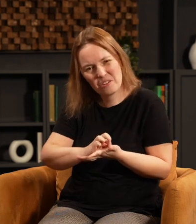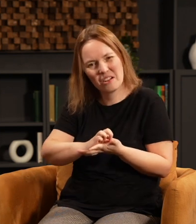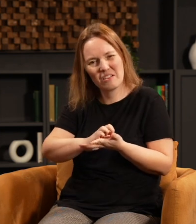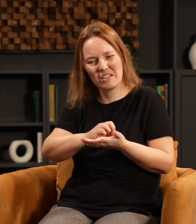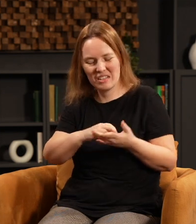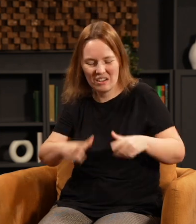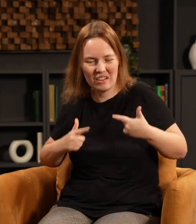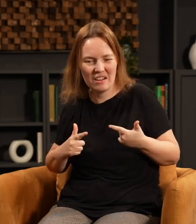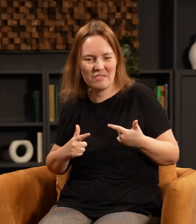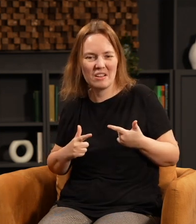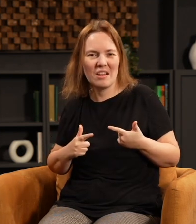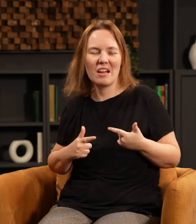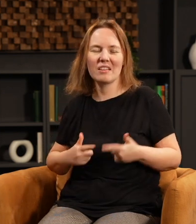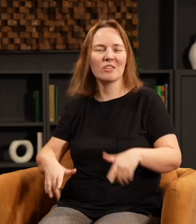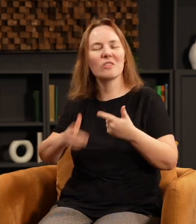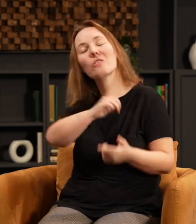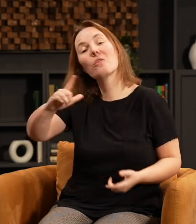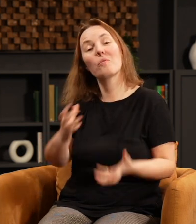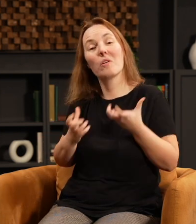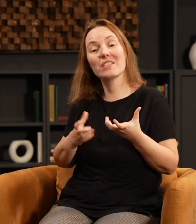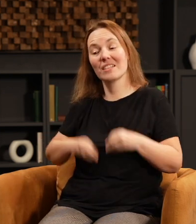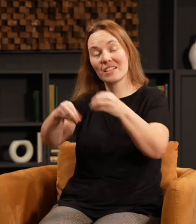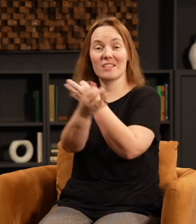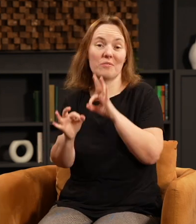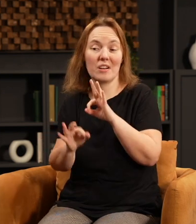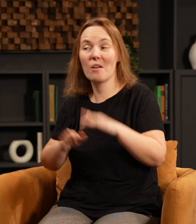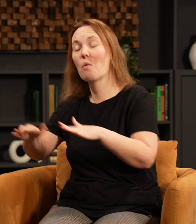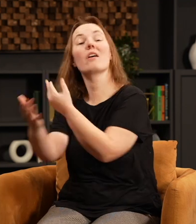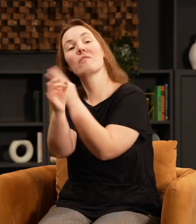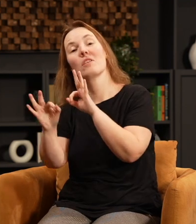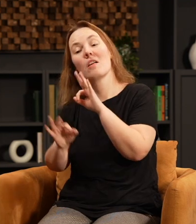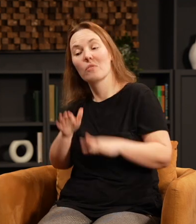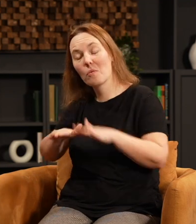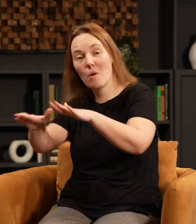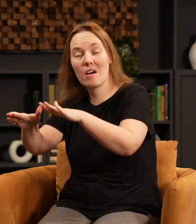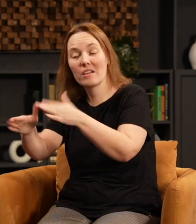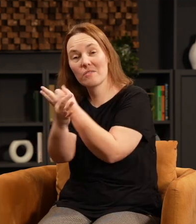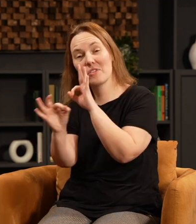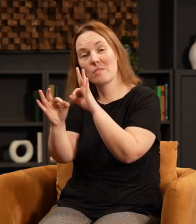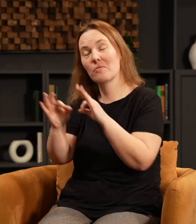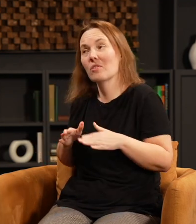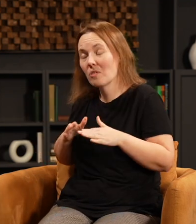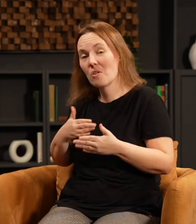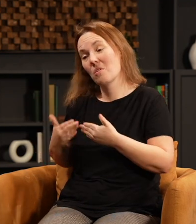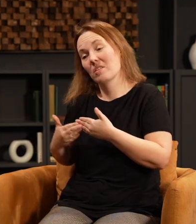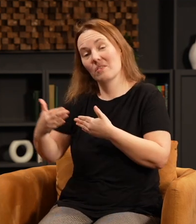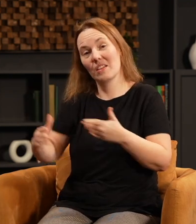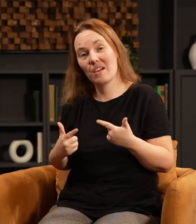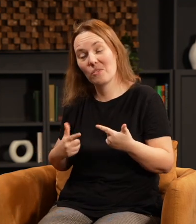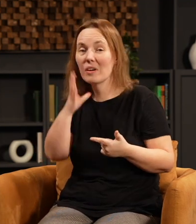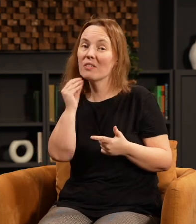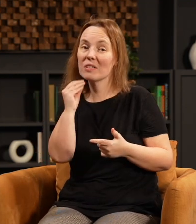And so the Lord just wants to set us free, and he wants us to walk in freedom. And if we're going to walk in freedom for the rest of our walk with the Lord, then we're going to have